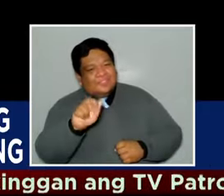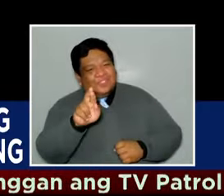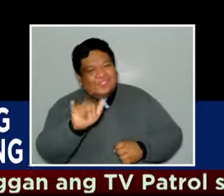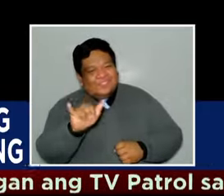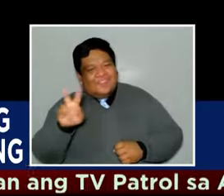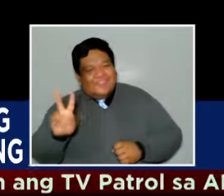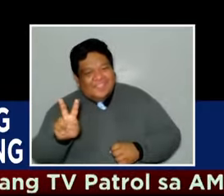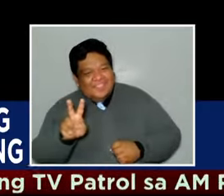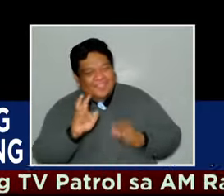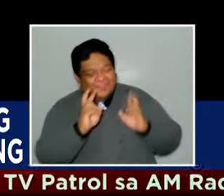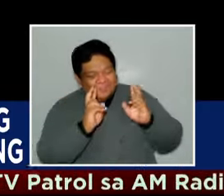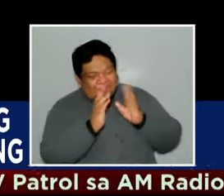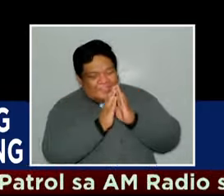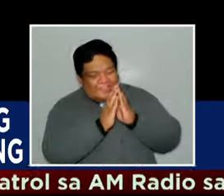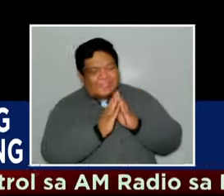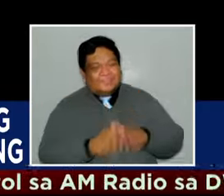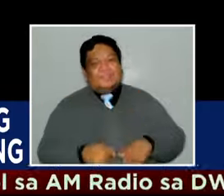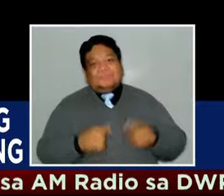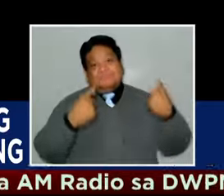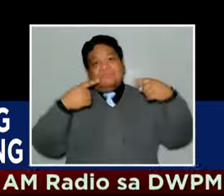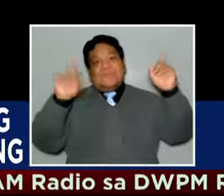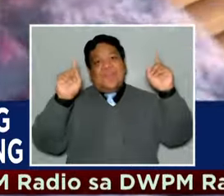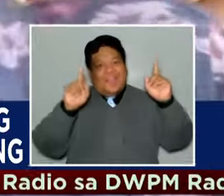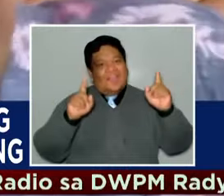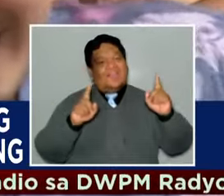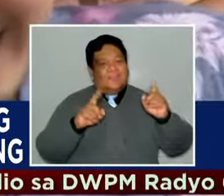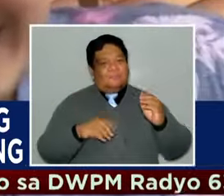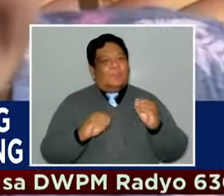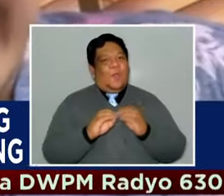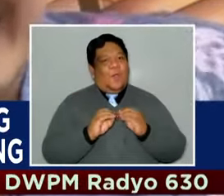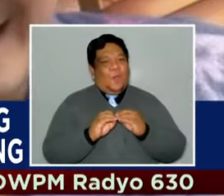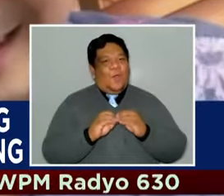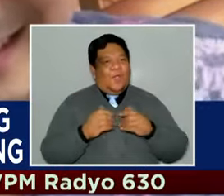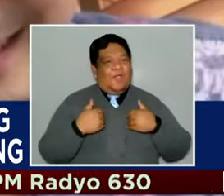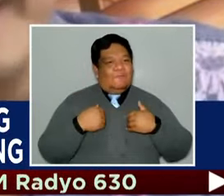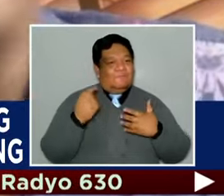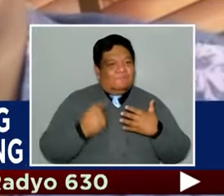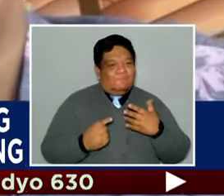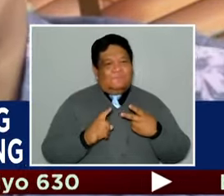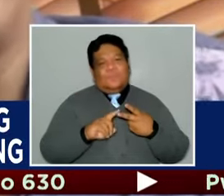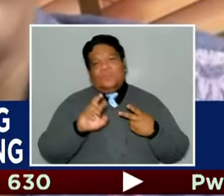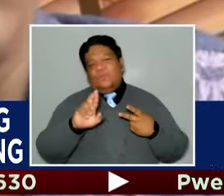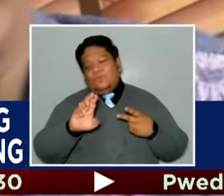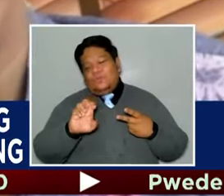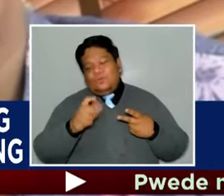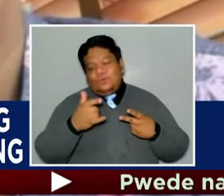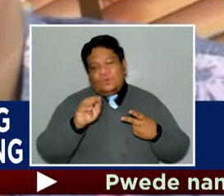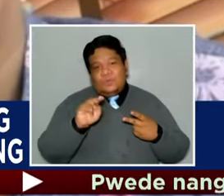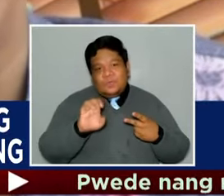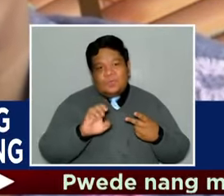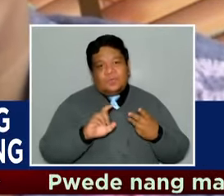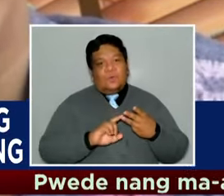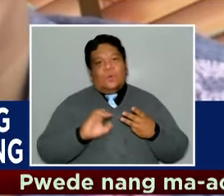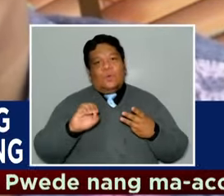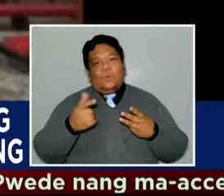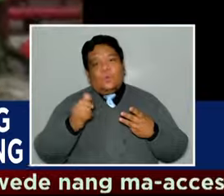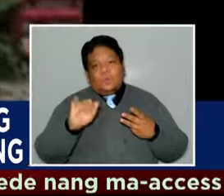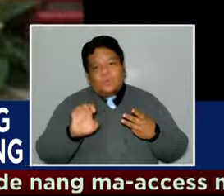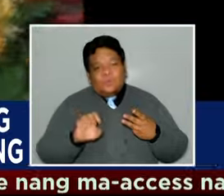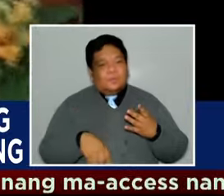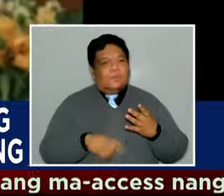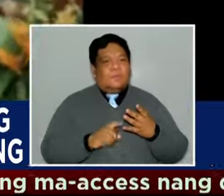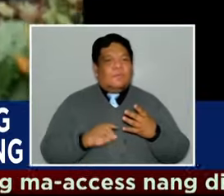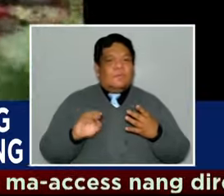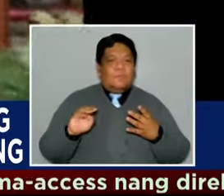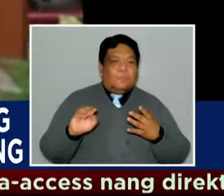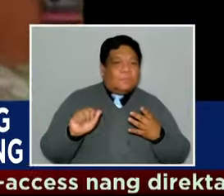Which did happen, and even more because we had Regine, Augie, Martin even perform as well.